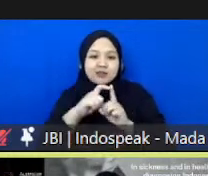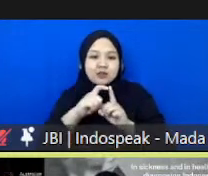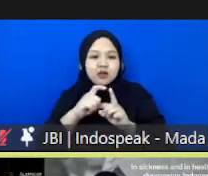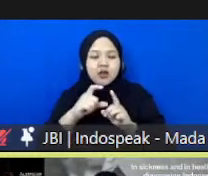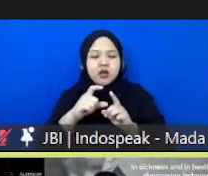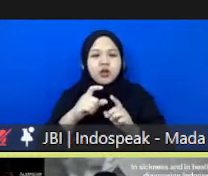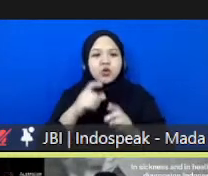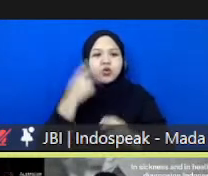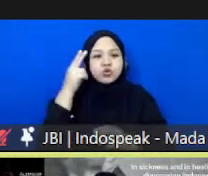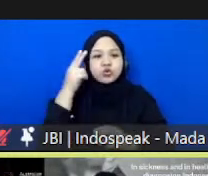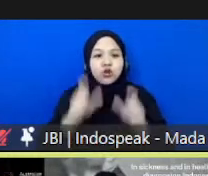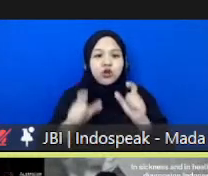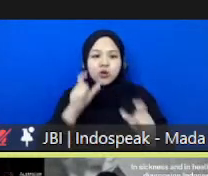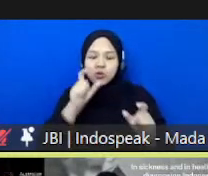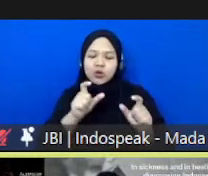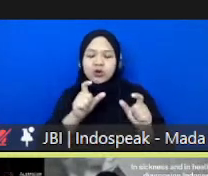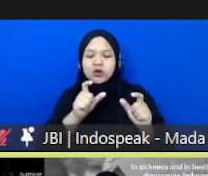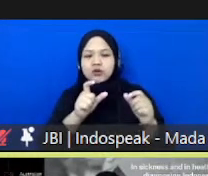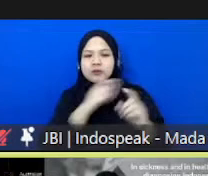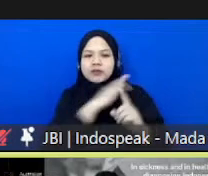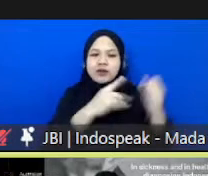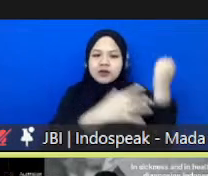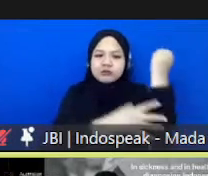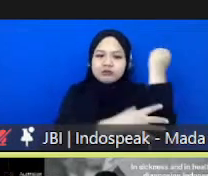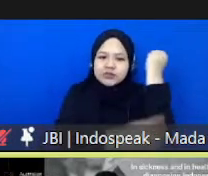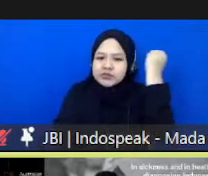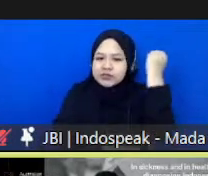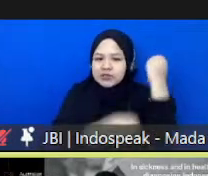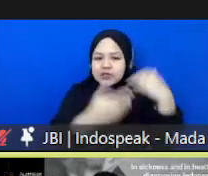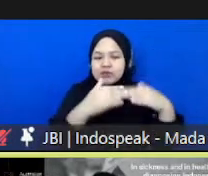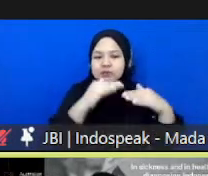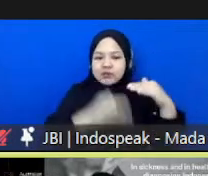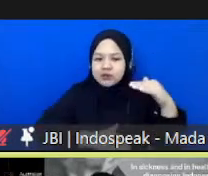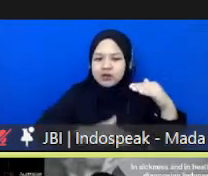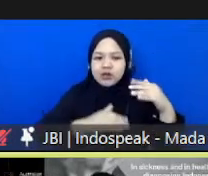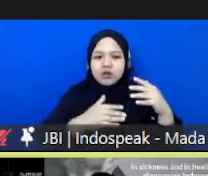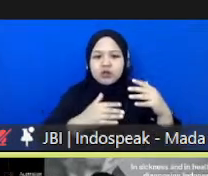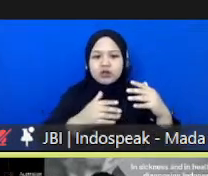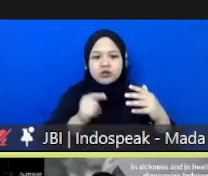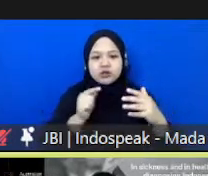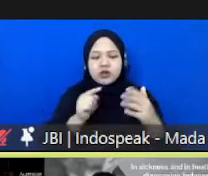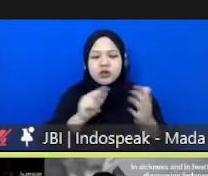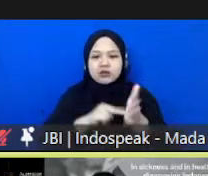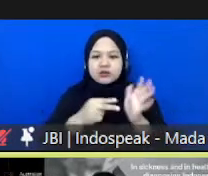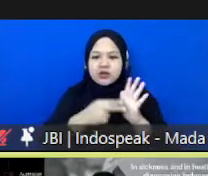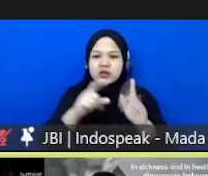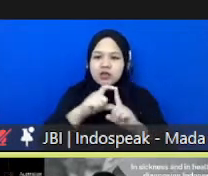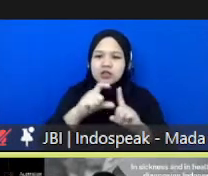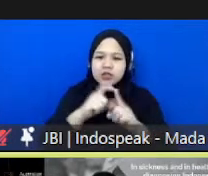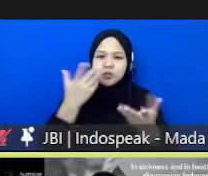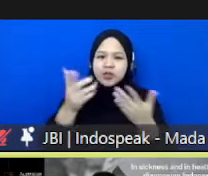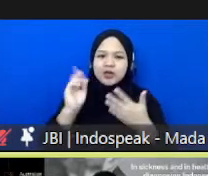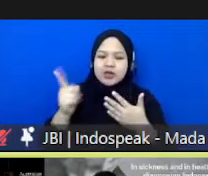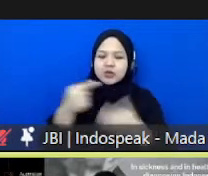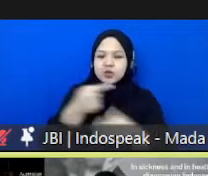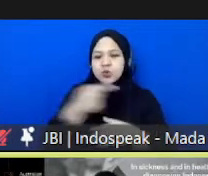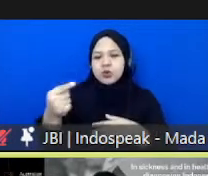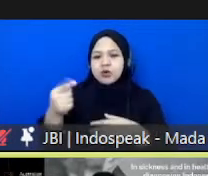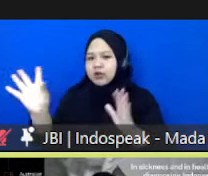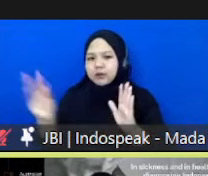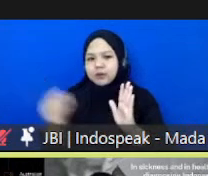income country are also applicable to our data, means that some of the data might be missing,